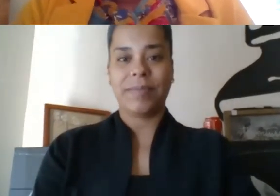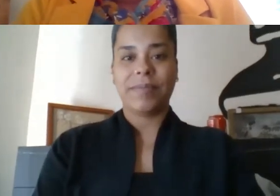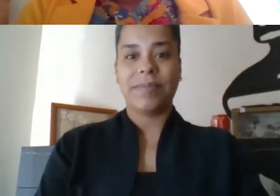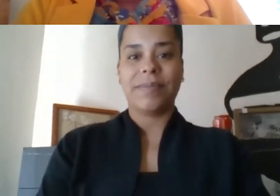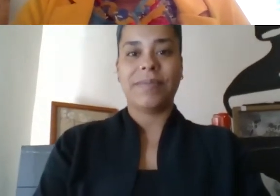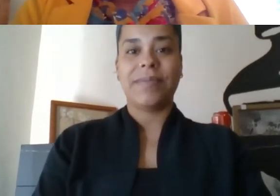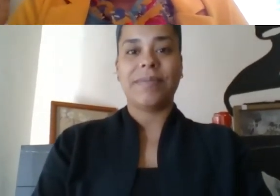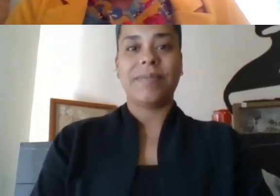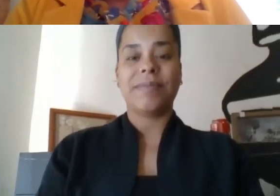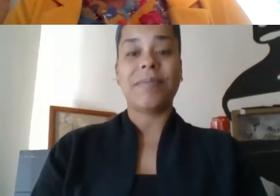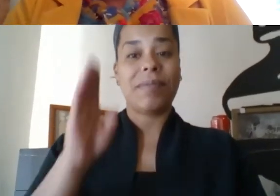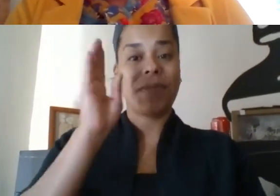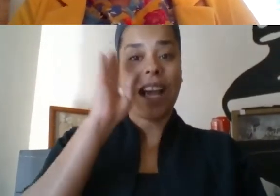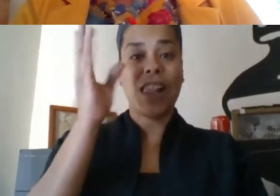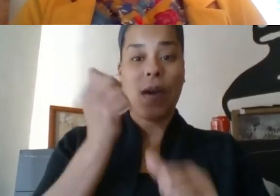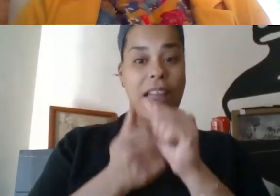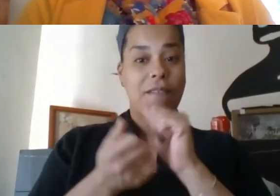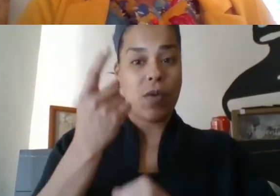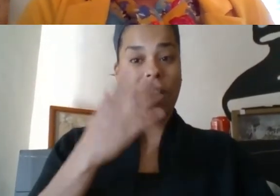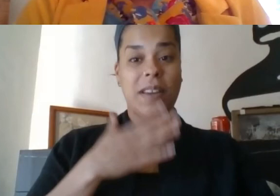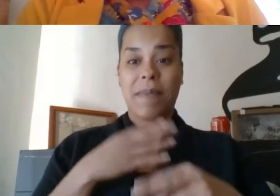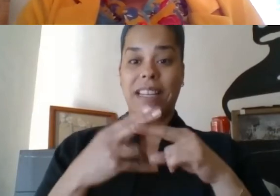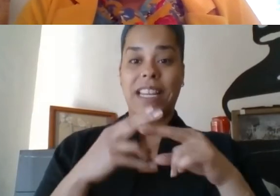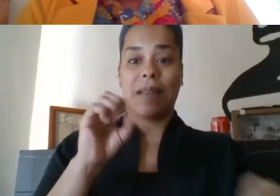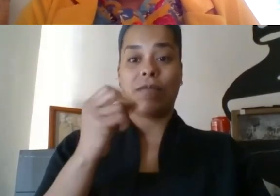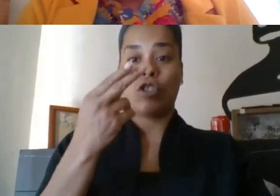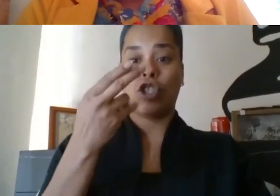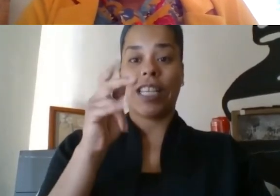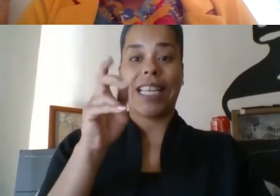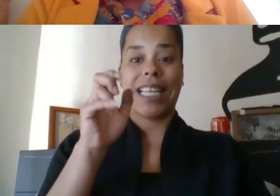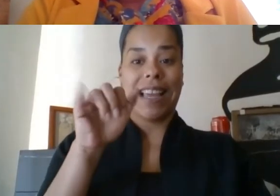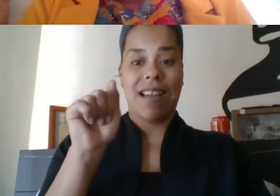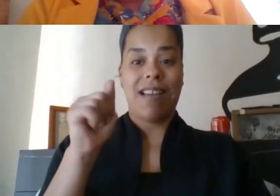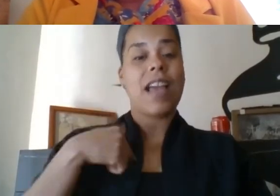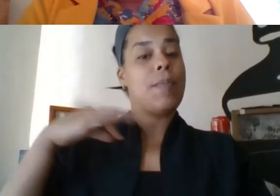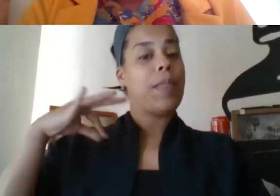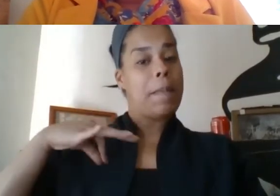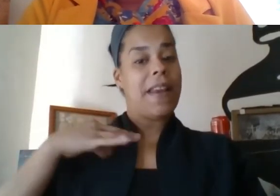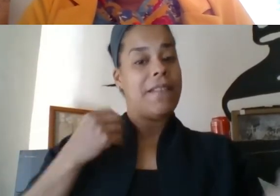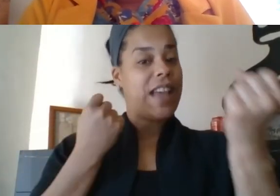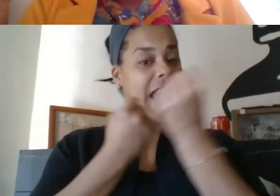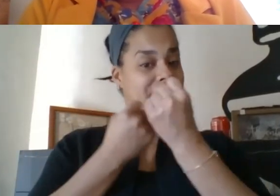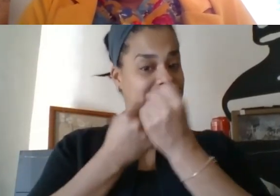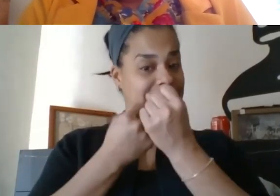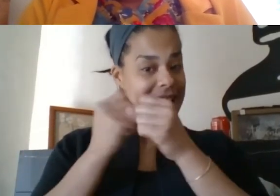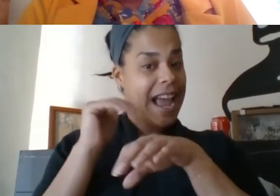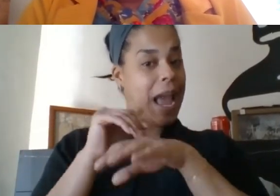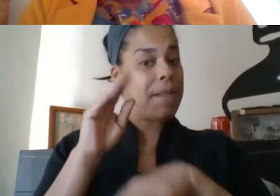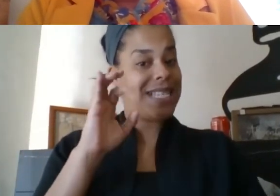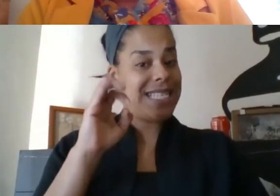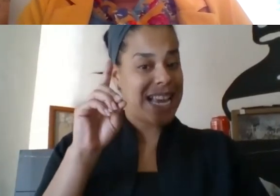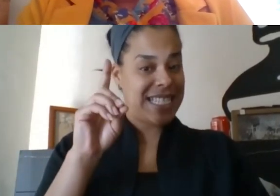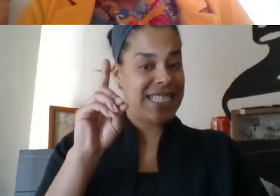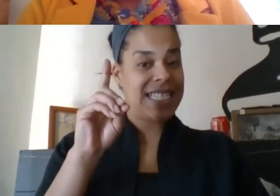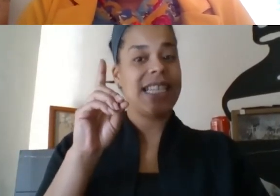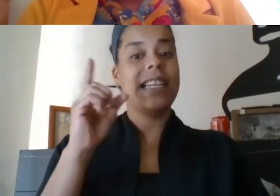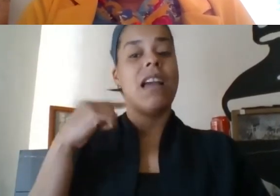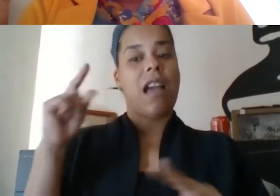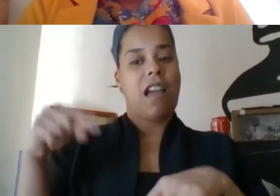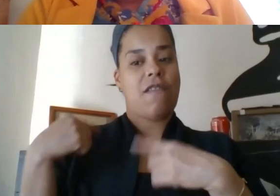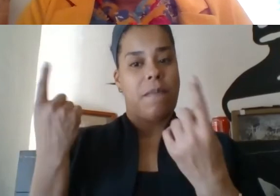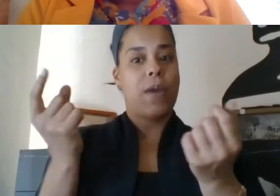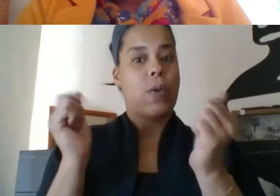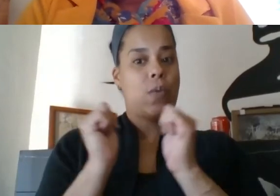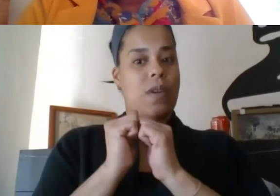Hello, everyone. My name is Shakia Britton, and I am the benefits advocate at BCID. I've been with